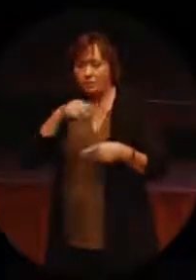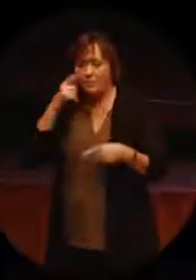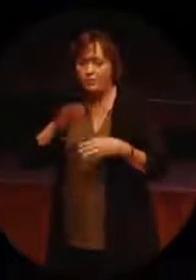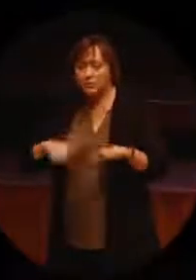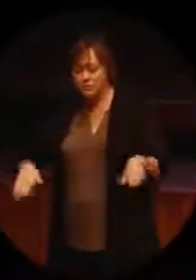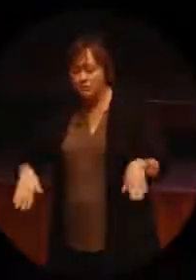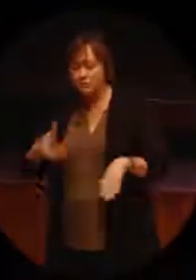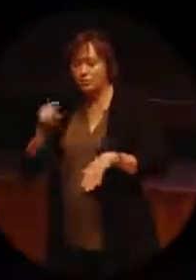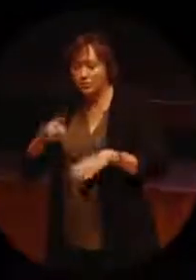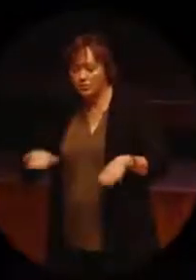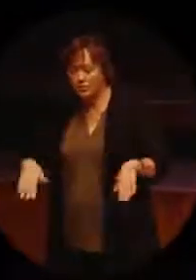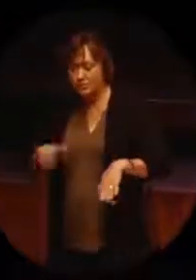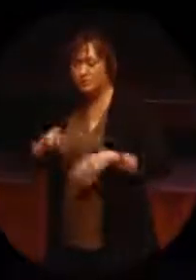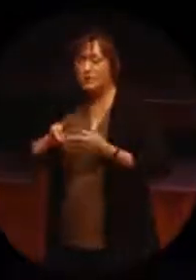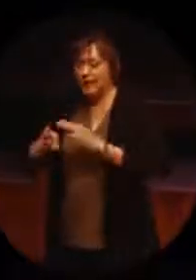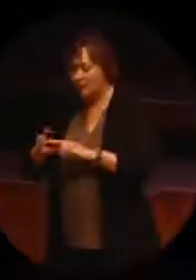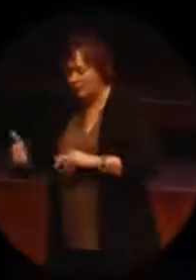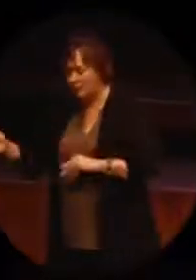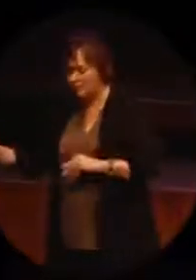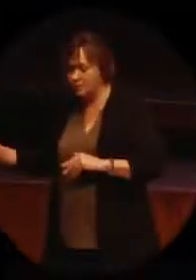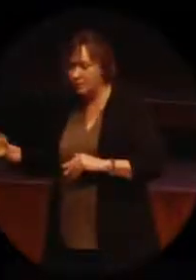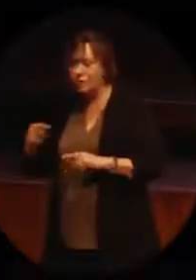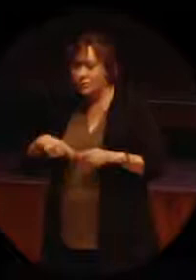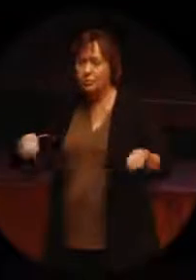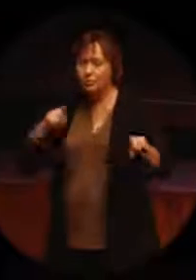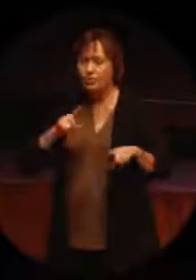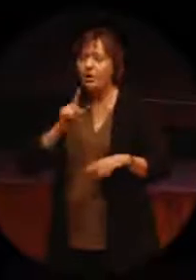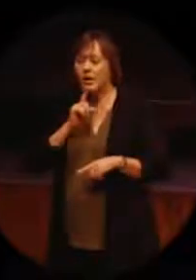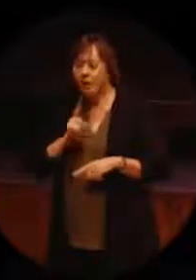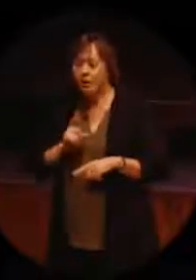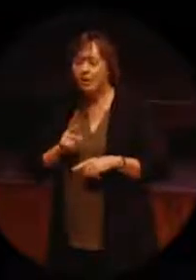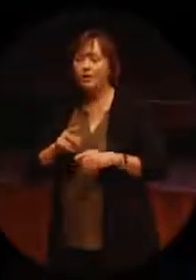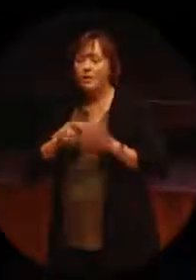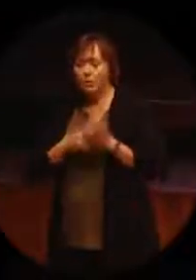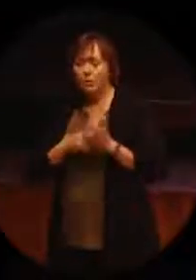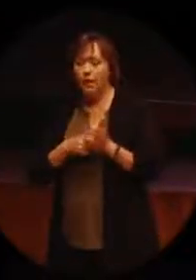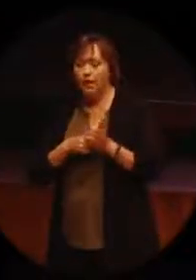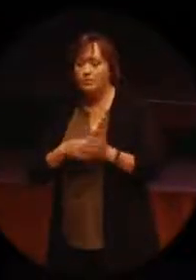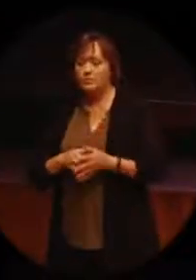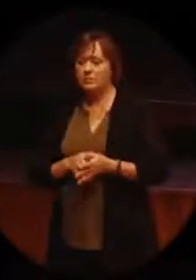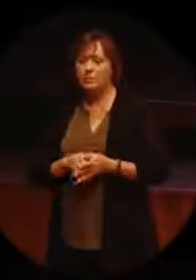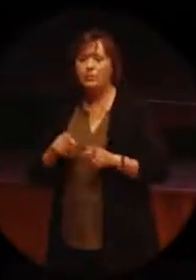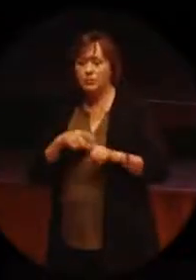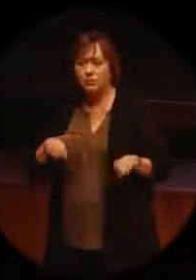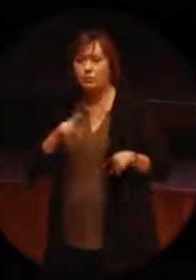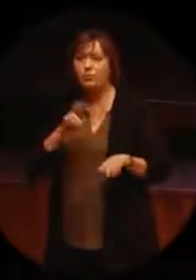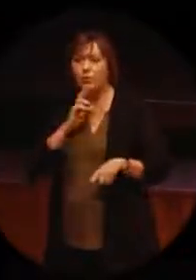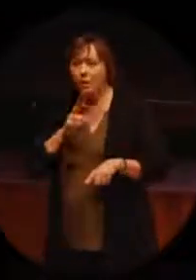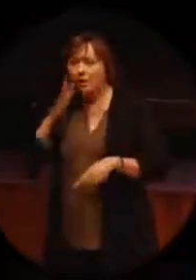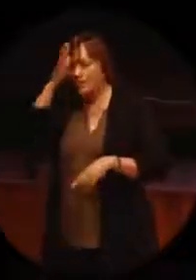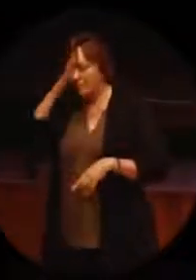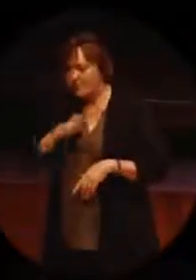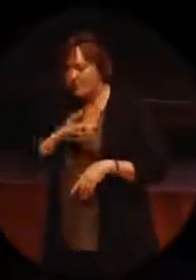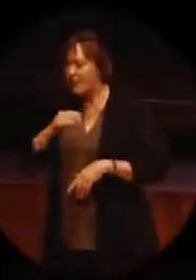your children, for your grandchildren, for your neighbors. You are role models.